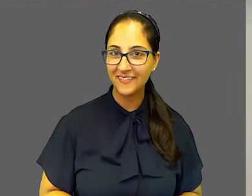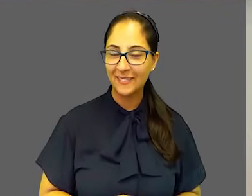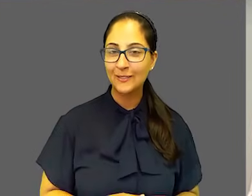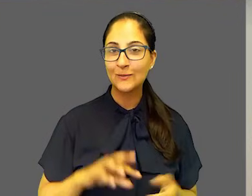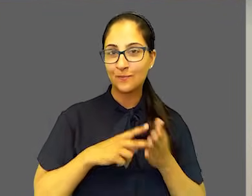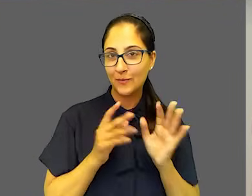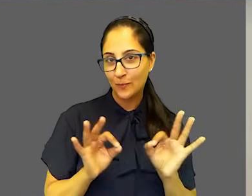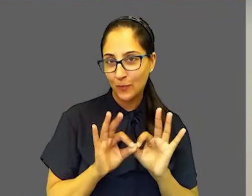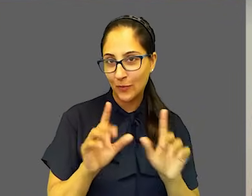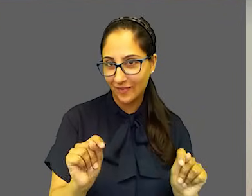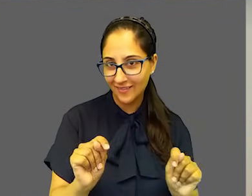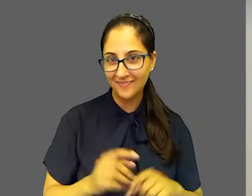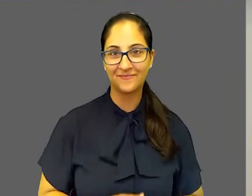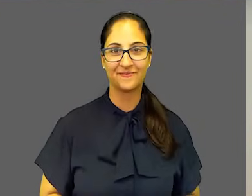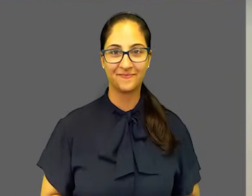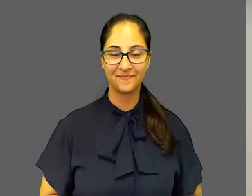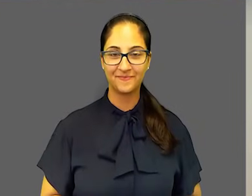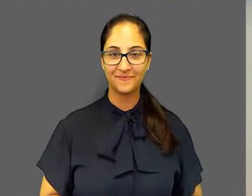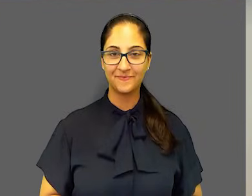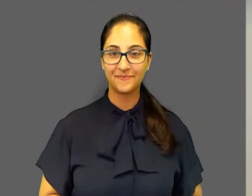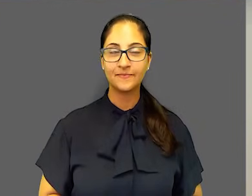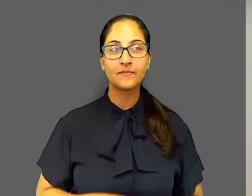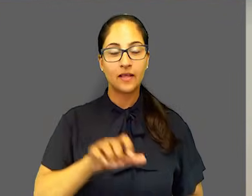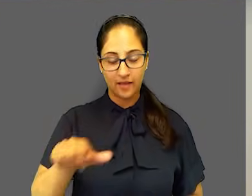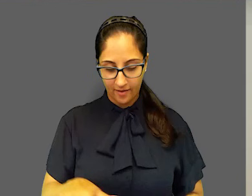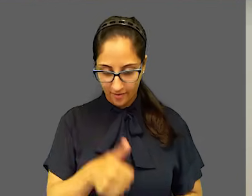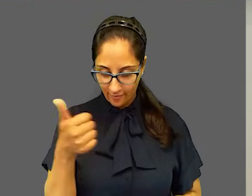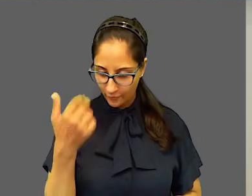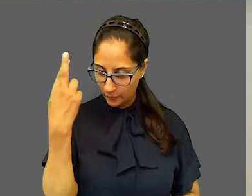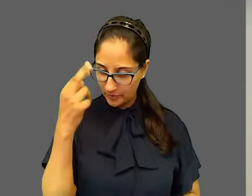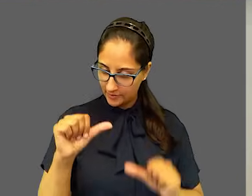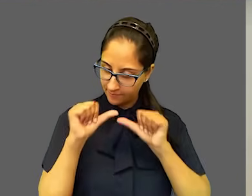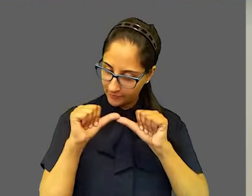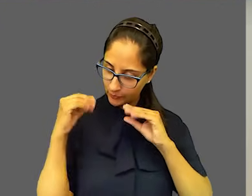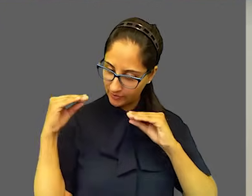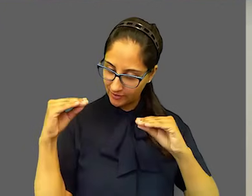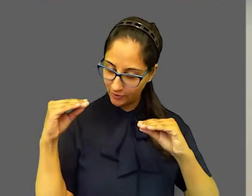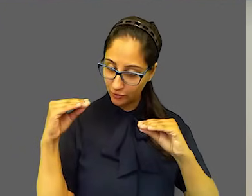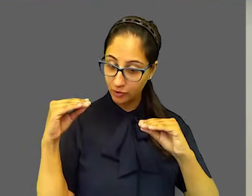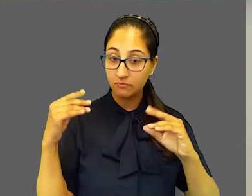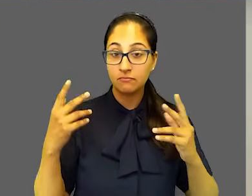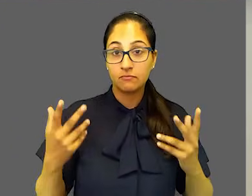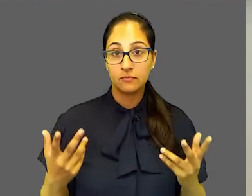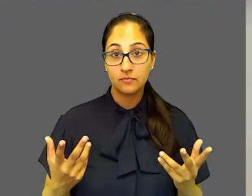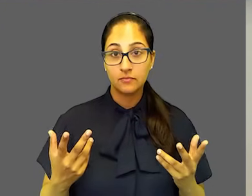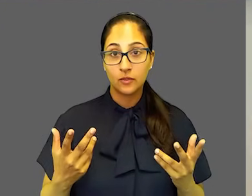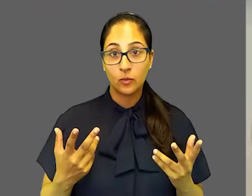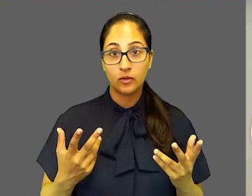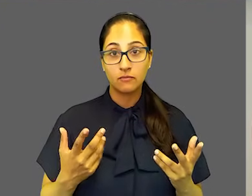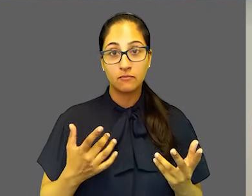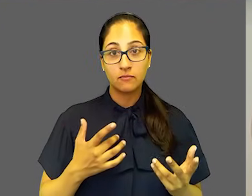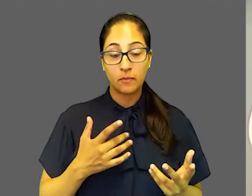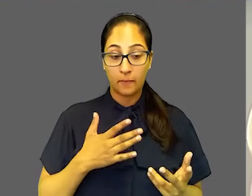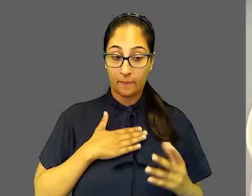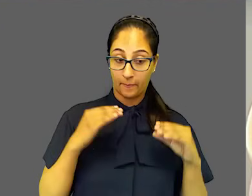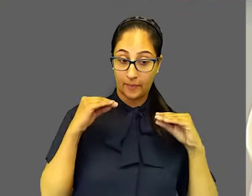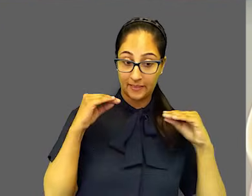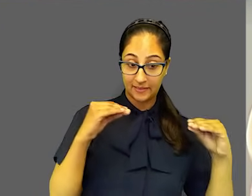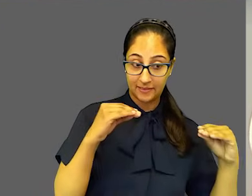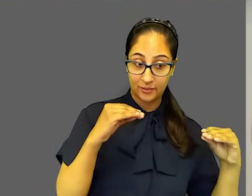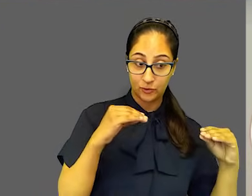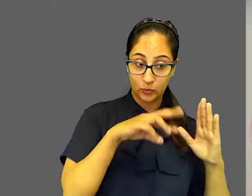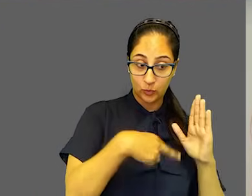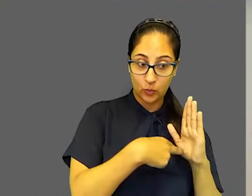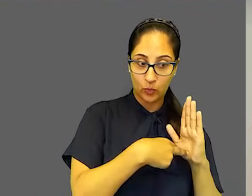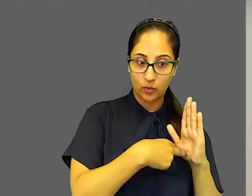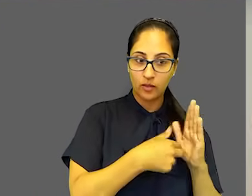makes it all worth it. And I think number two, why I'm here is also because I feel very close to the work of the Imam